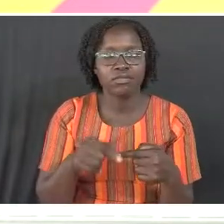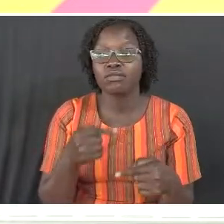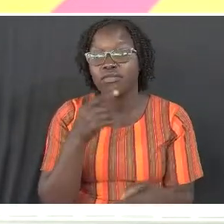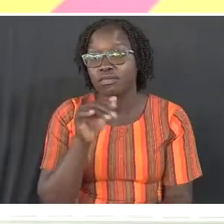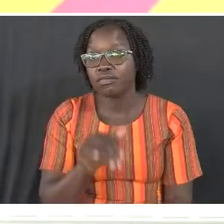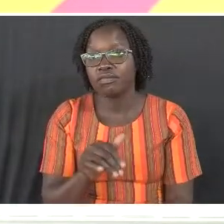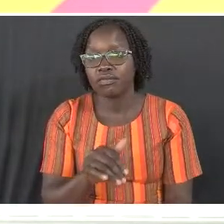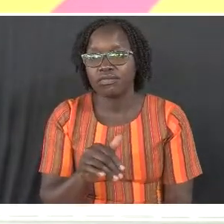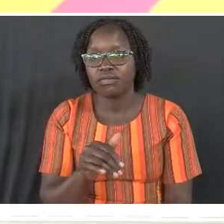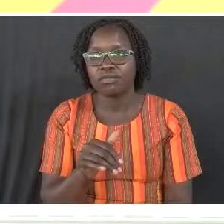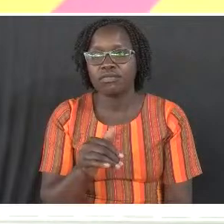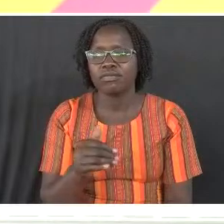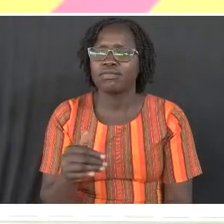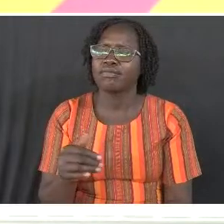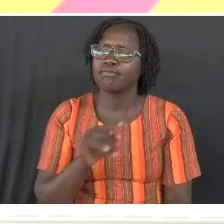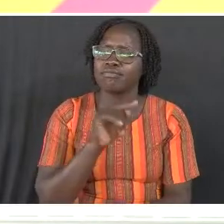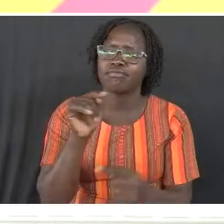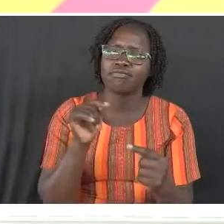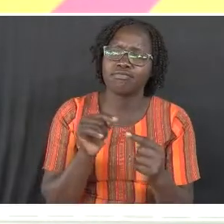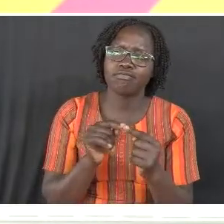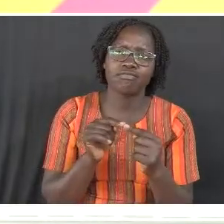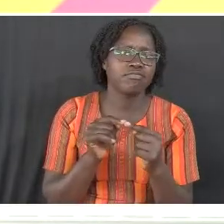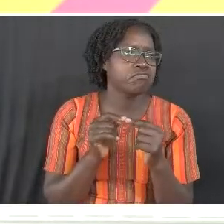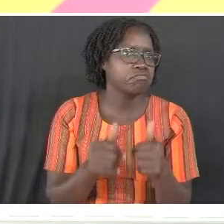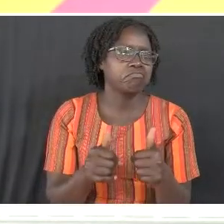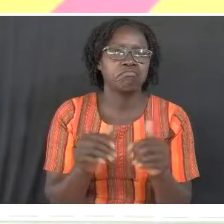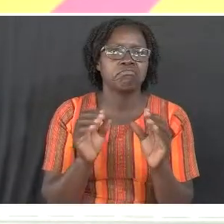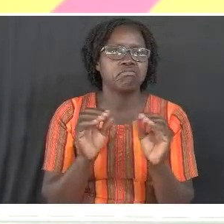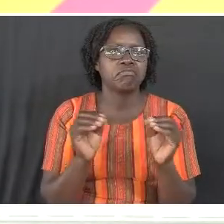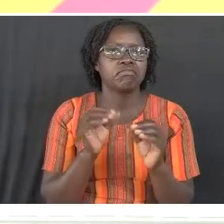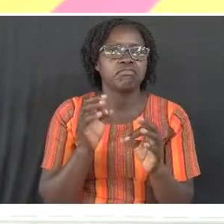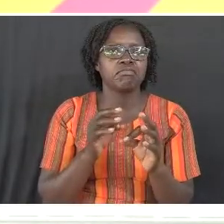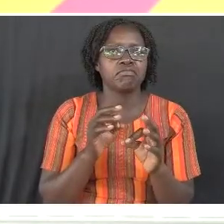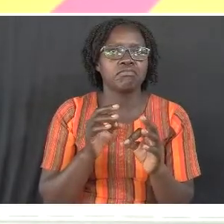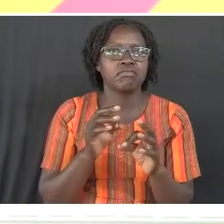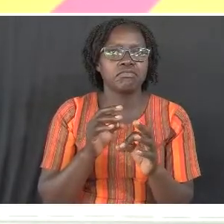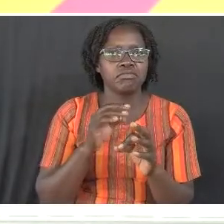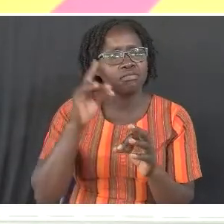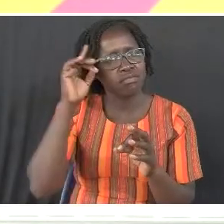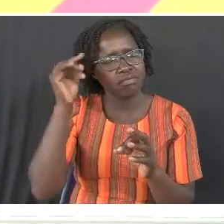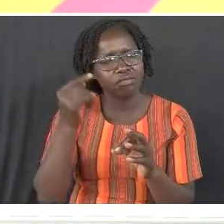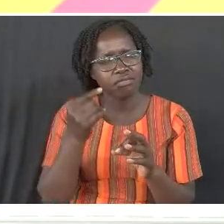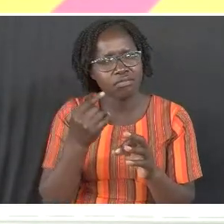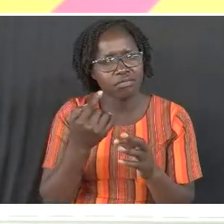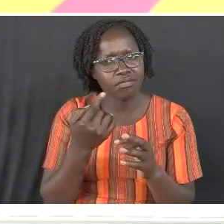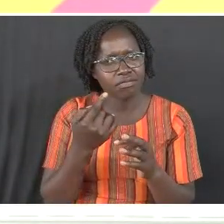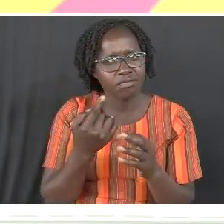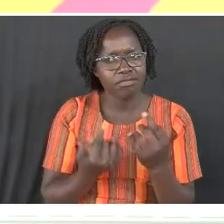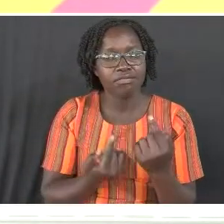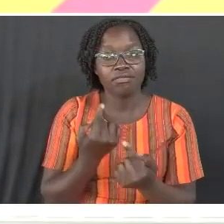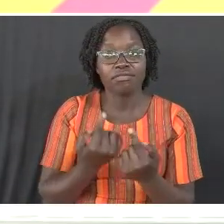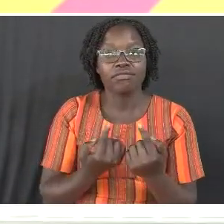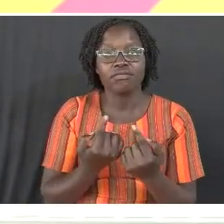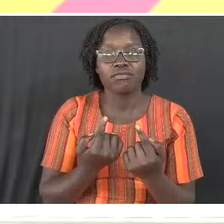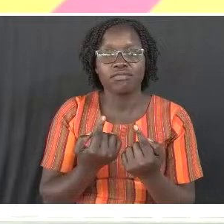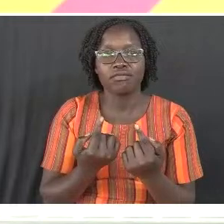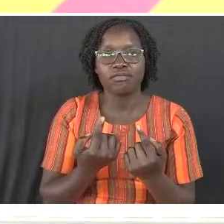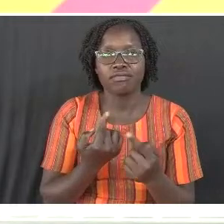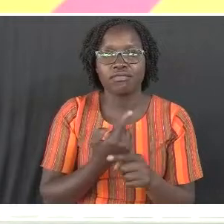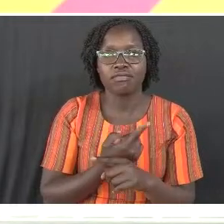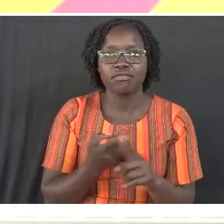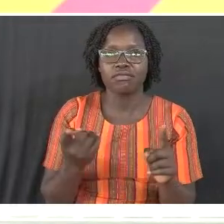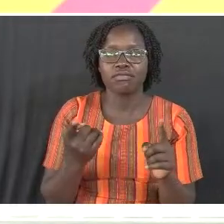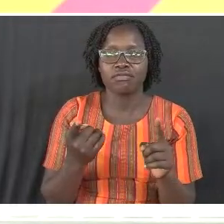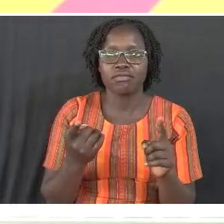that it's 100% effective, that when you use charcoal, it will whiten your teeth. But